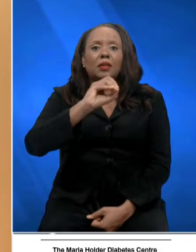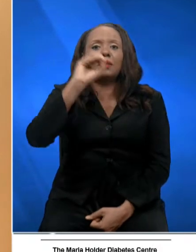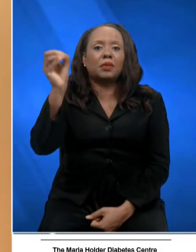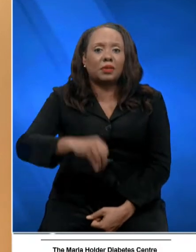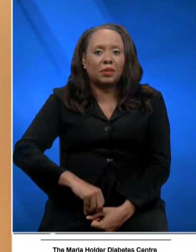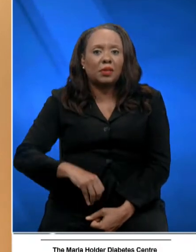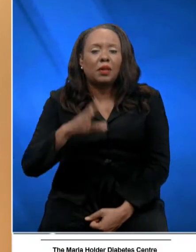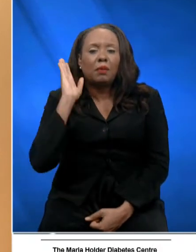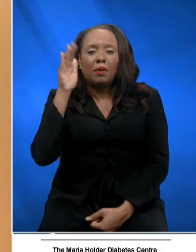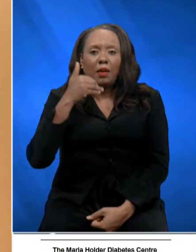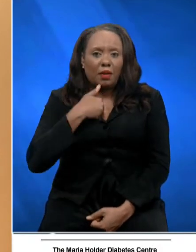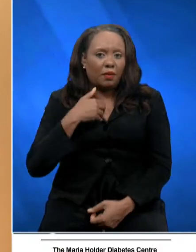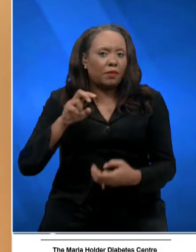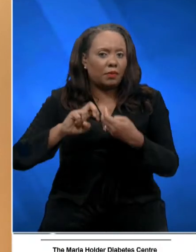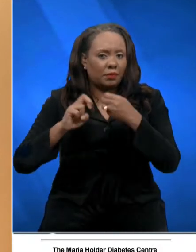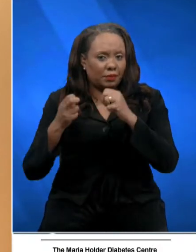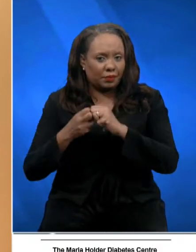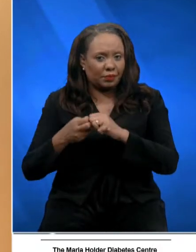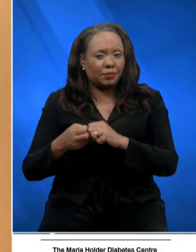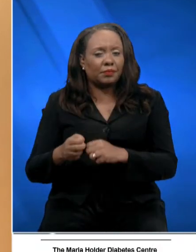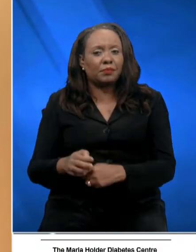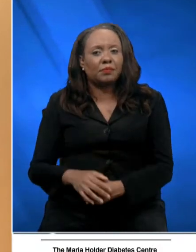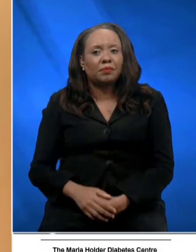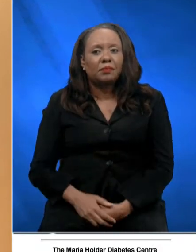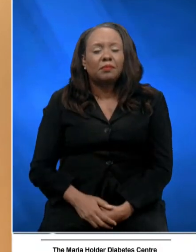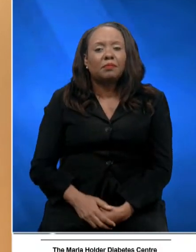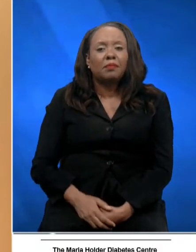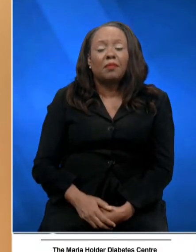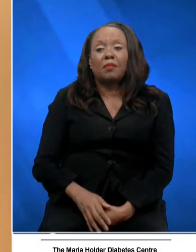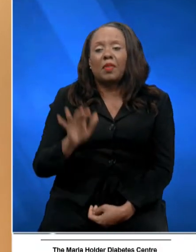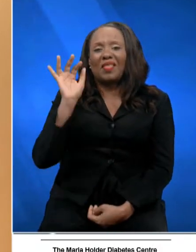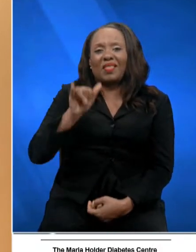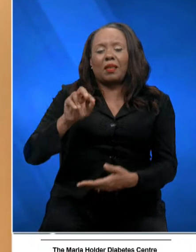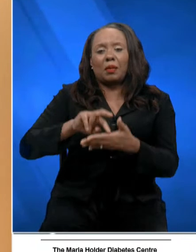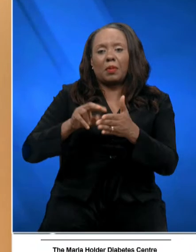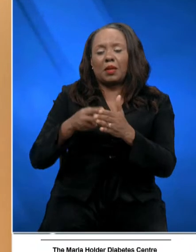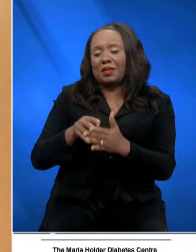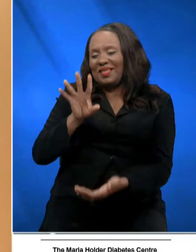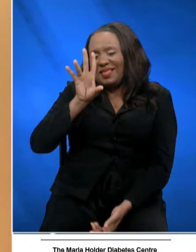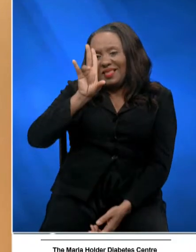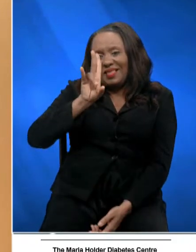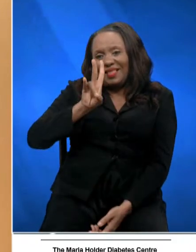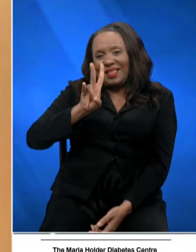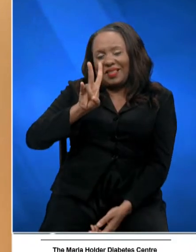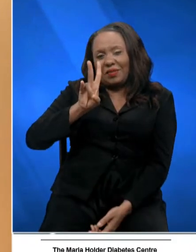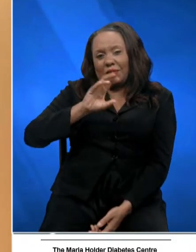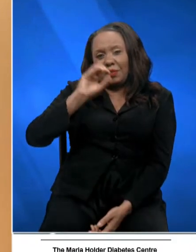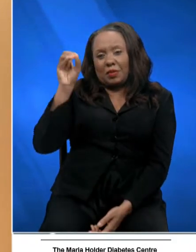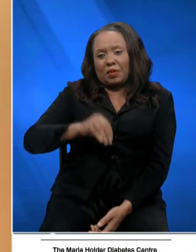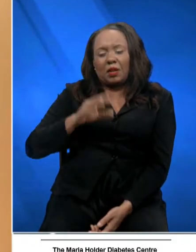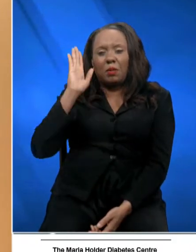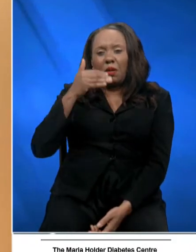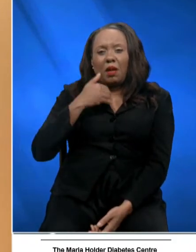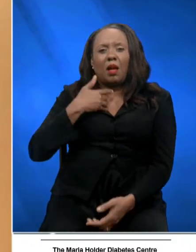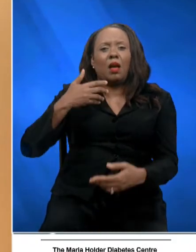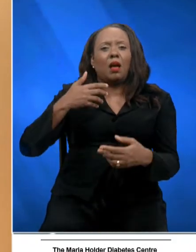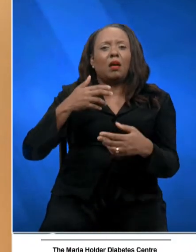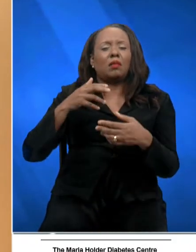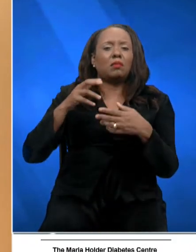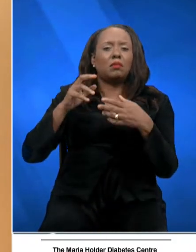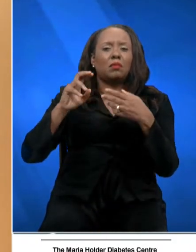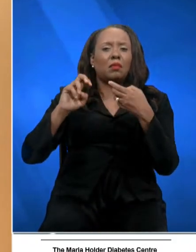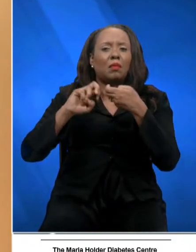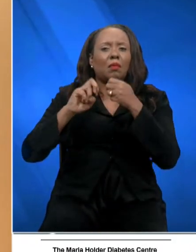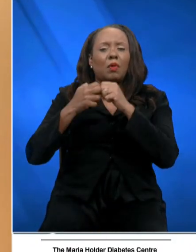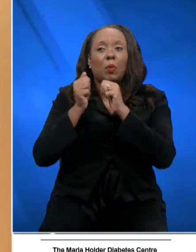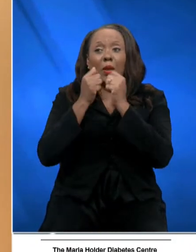diabetic retinopathy. And of that, around 7% will have sight-threatening diabetic eye disease.